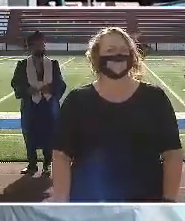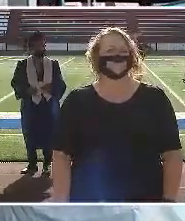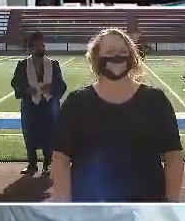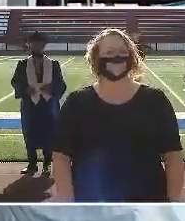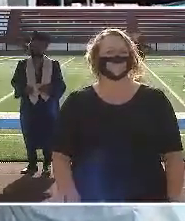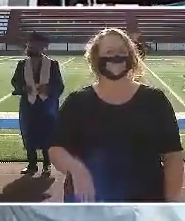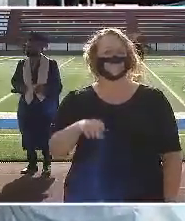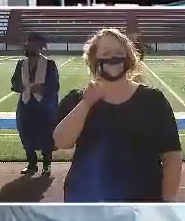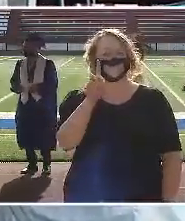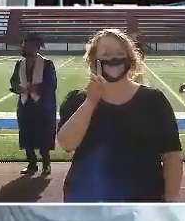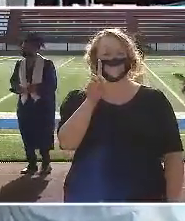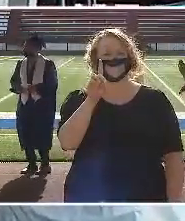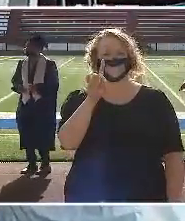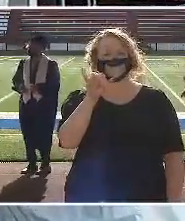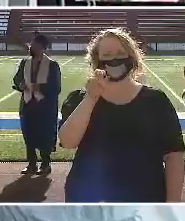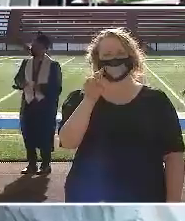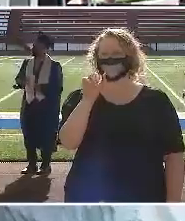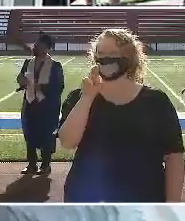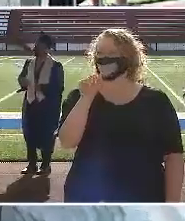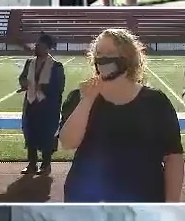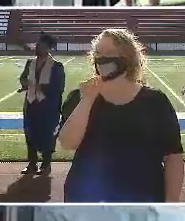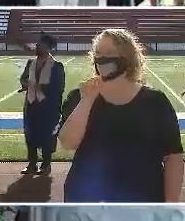Diana Liz Salayamua.